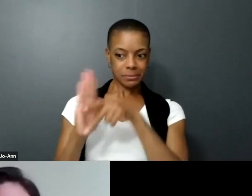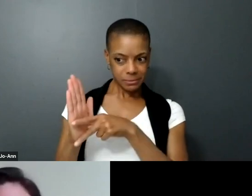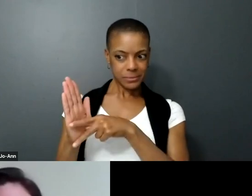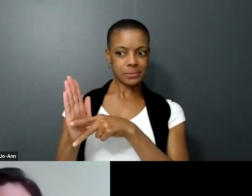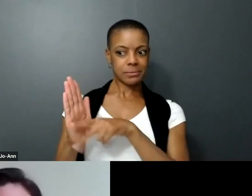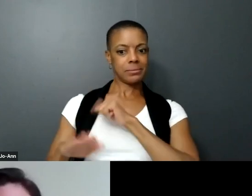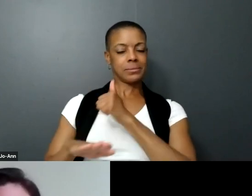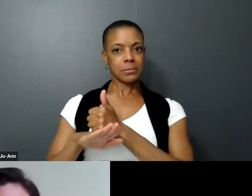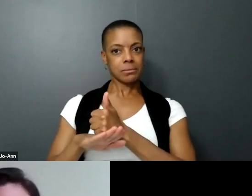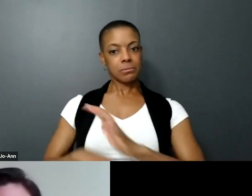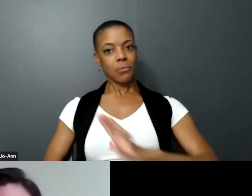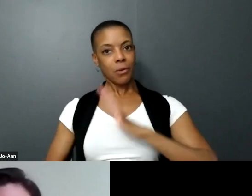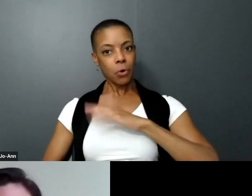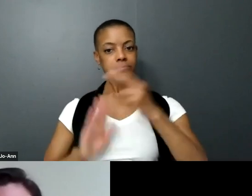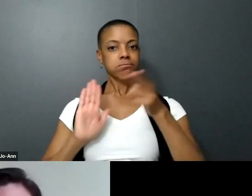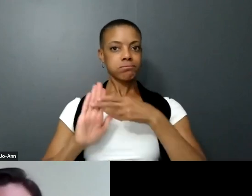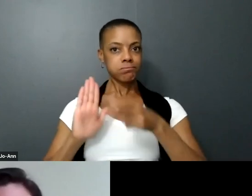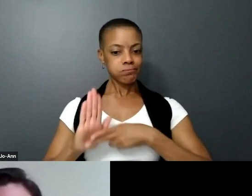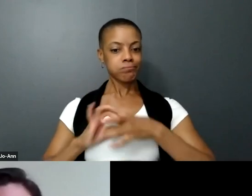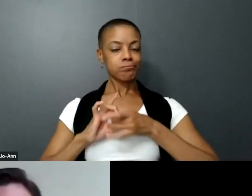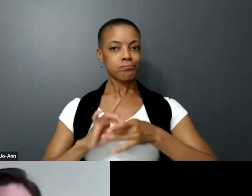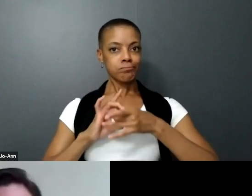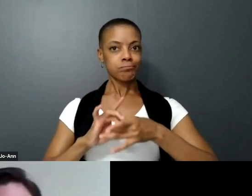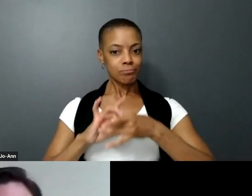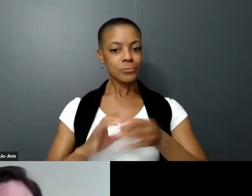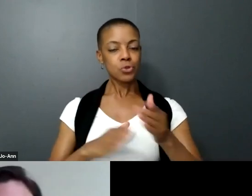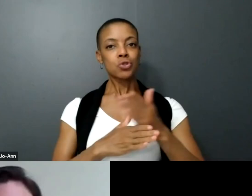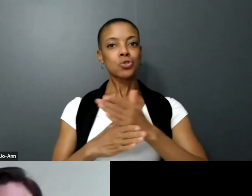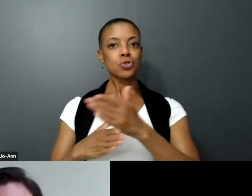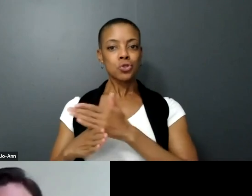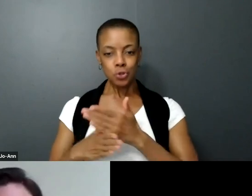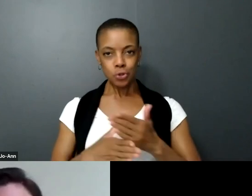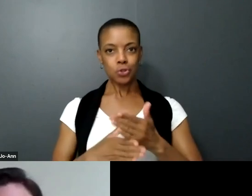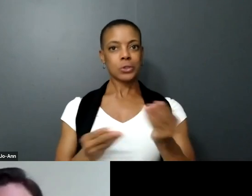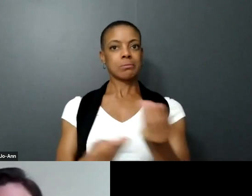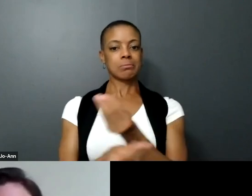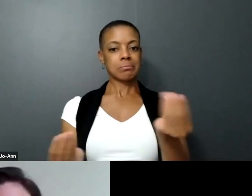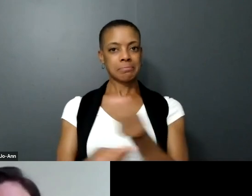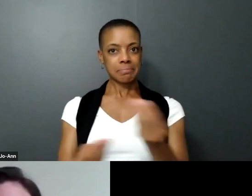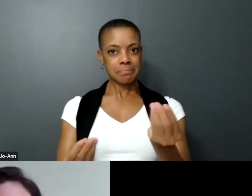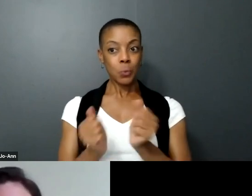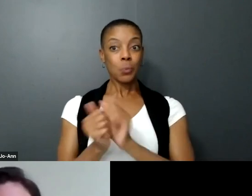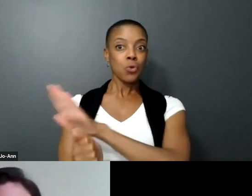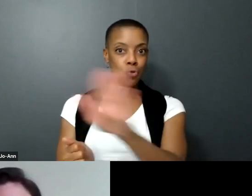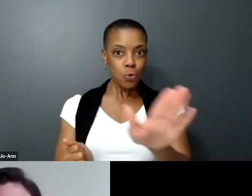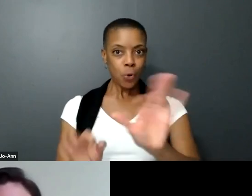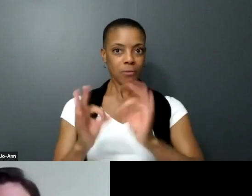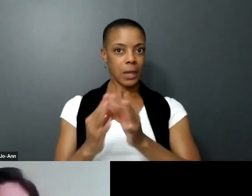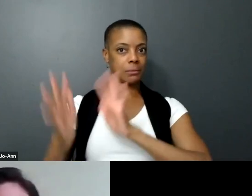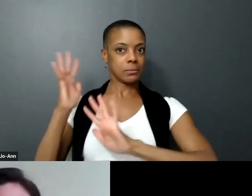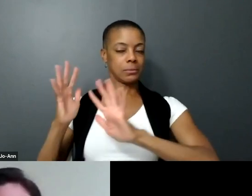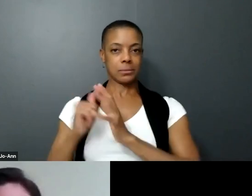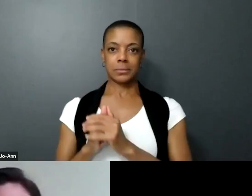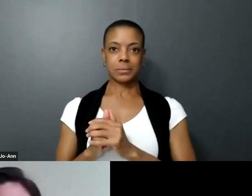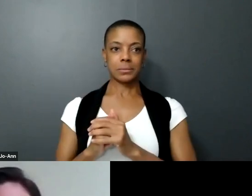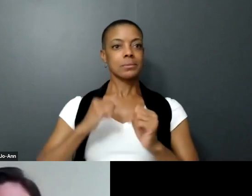contractual relationship for our ancestors to share the land and resources with your ancestors. It's the foundation for having the